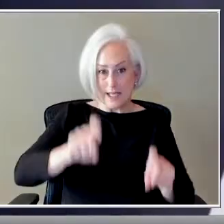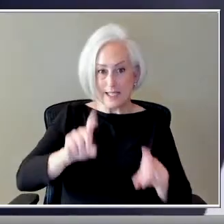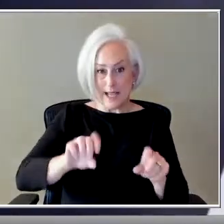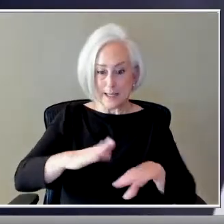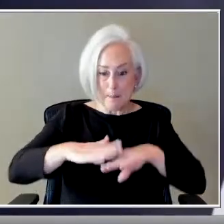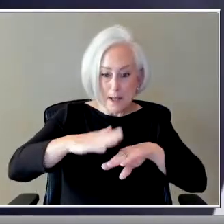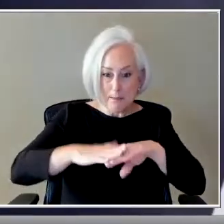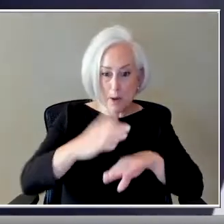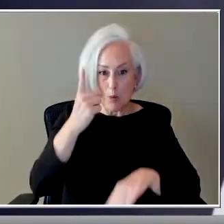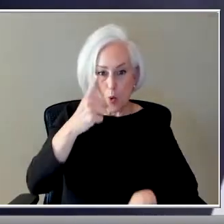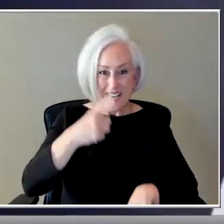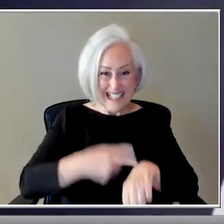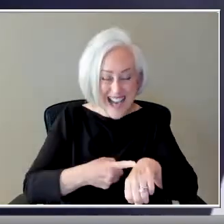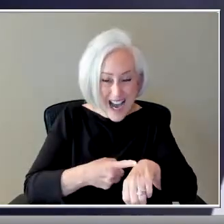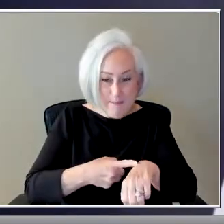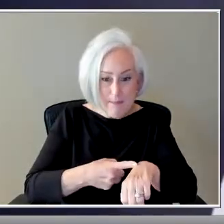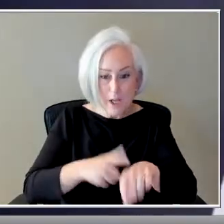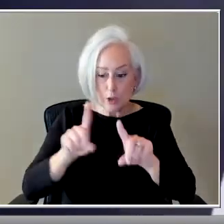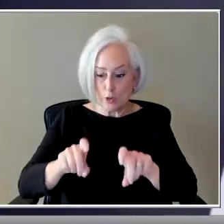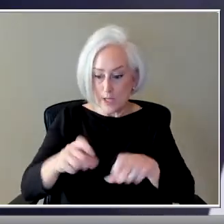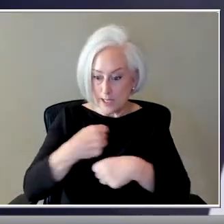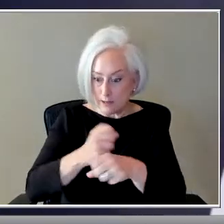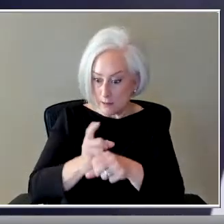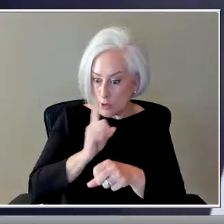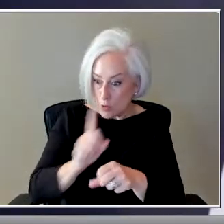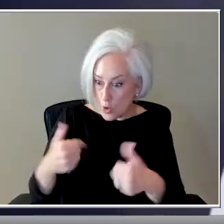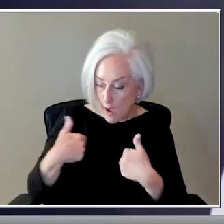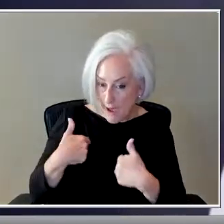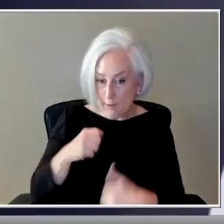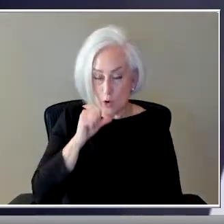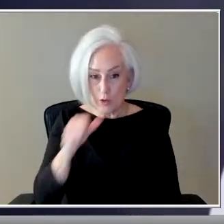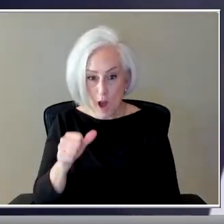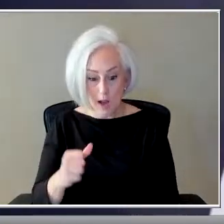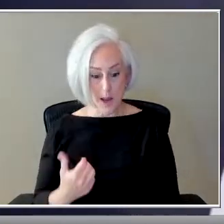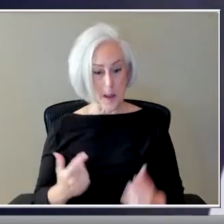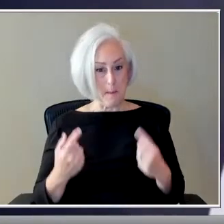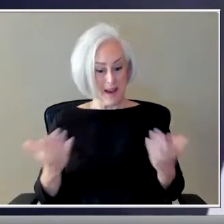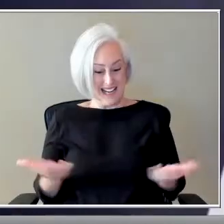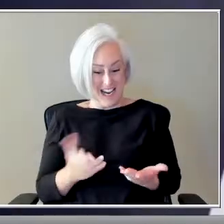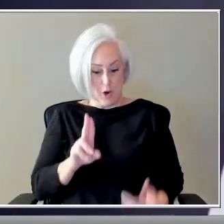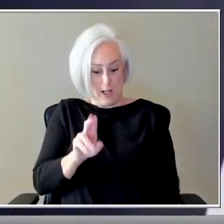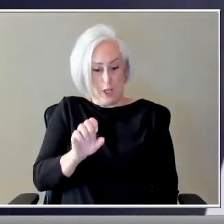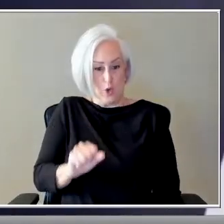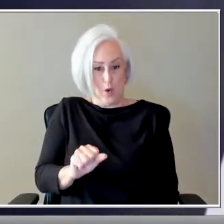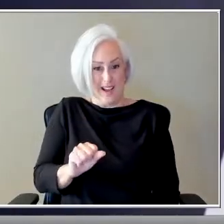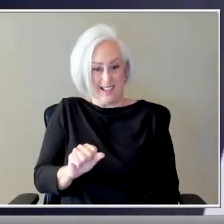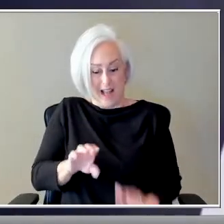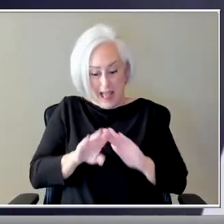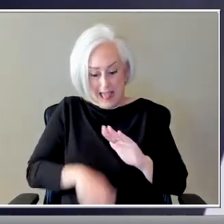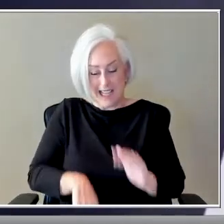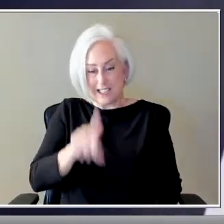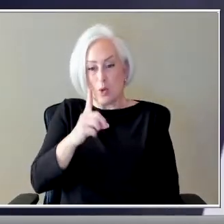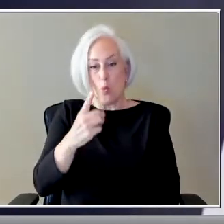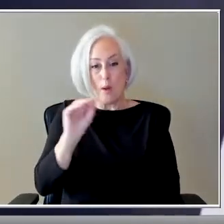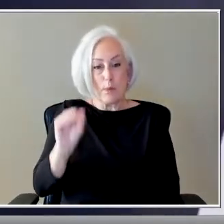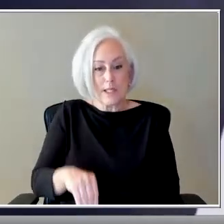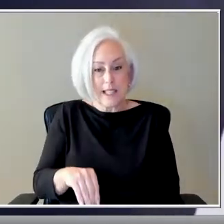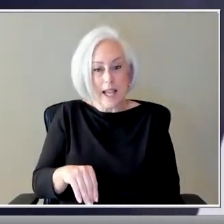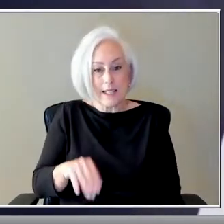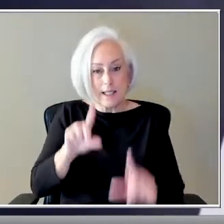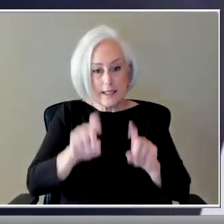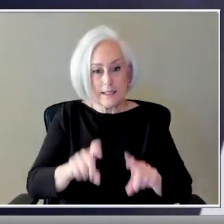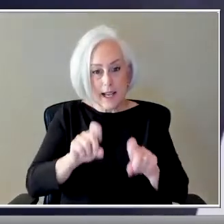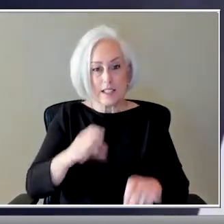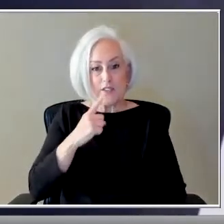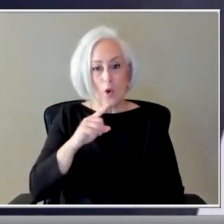less than 1% of all adults in this country have been tested for Lp(a). Less than 1%. And it's a one-time test. Once you